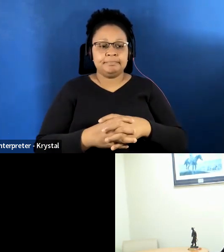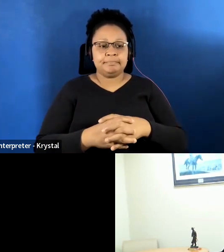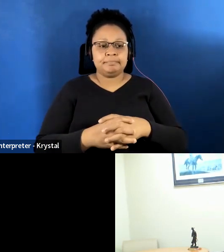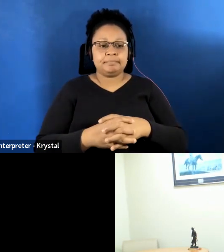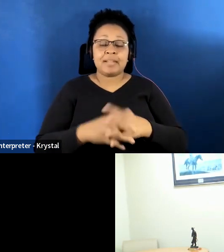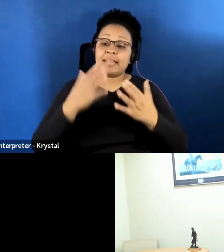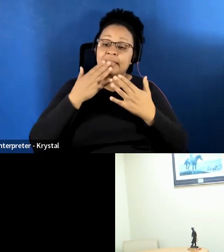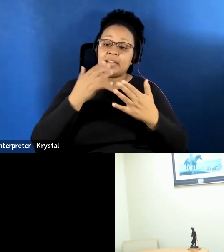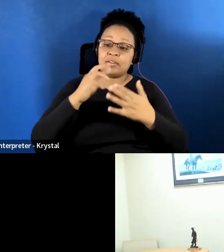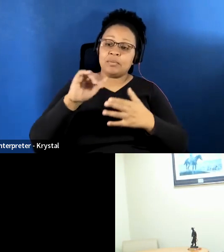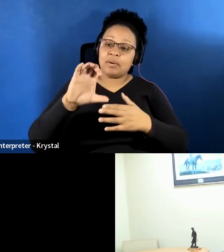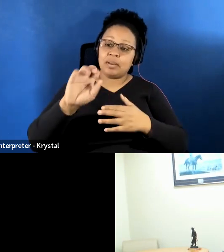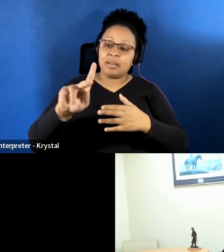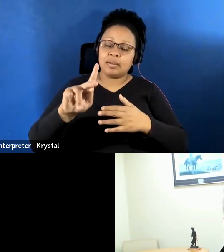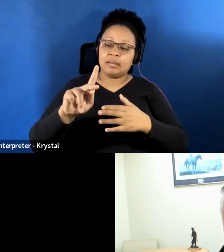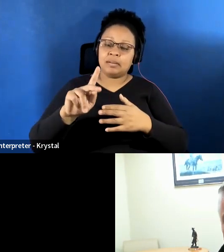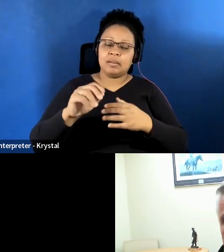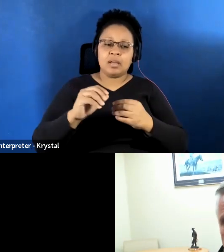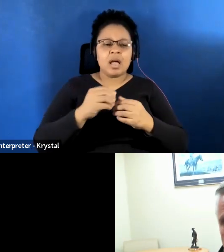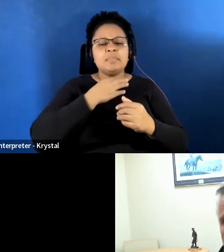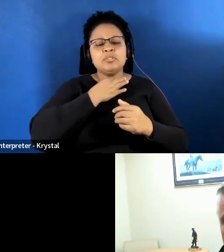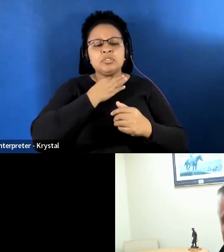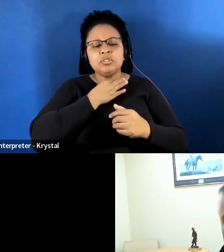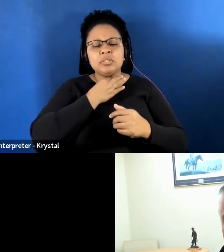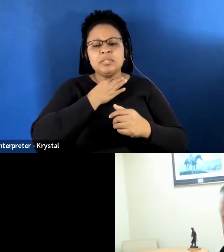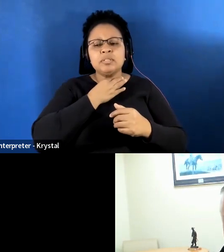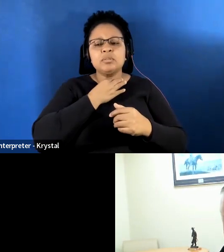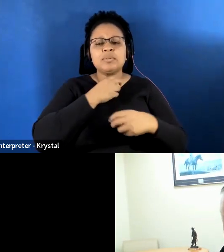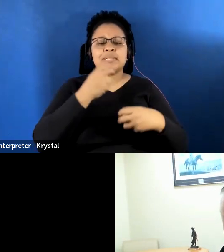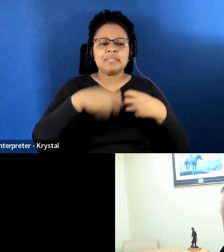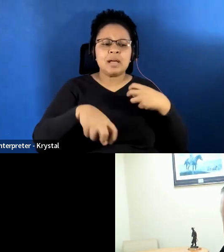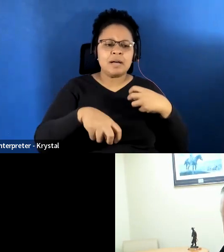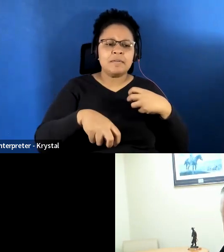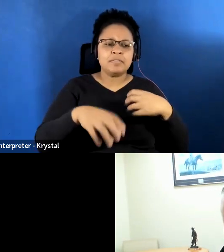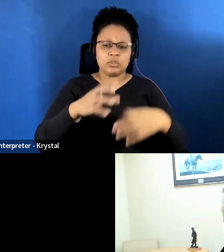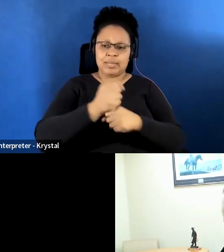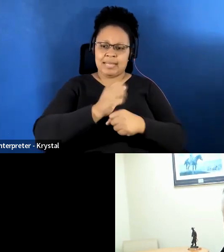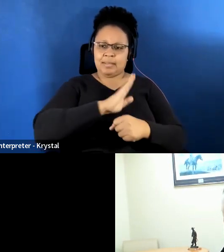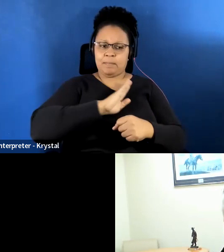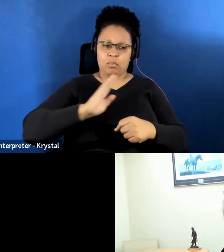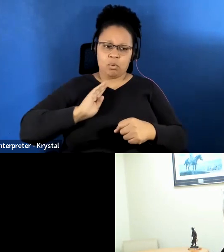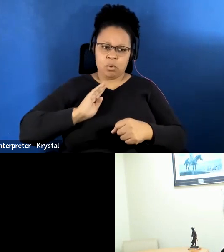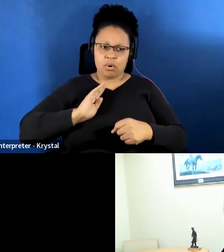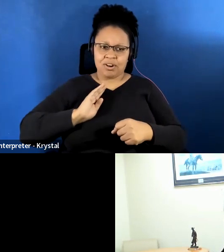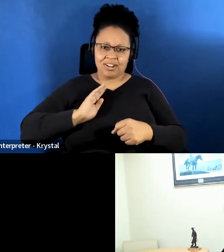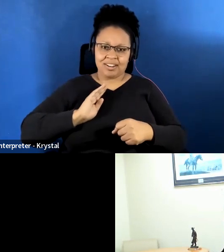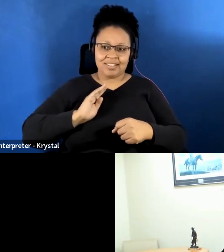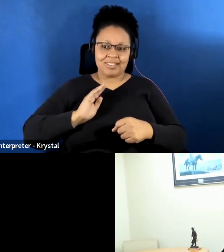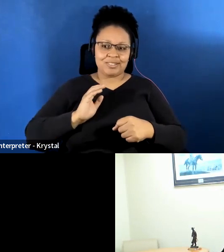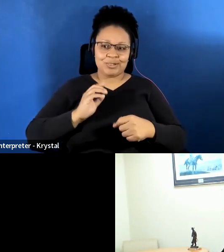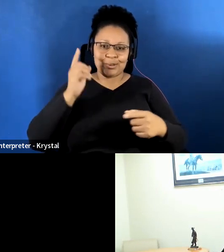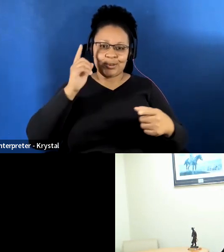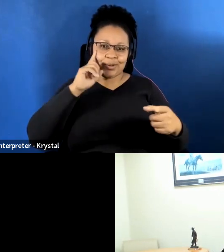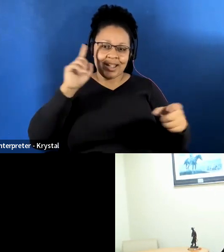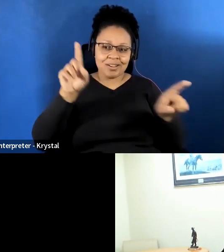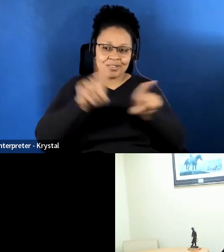Thanks, Rick, for sharing that. And I'm curious, was it difficult getting your board on board with